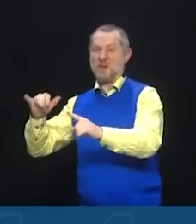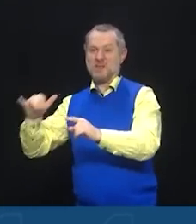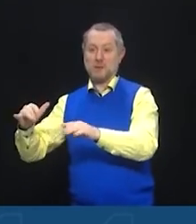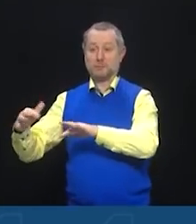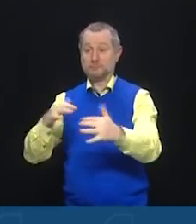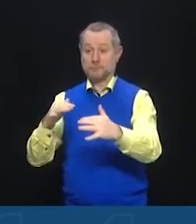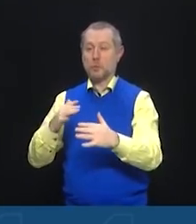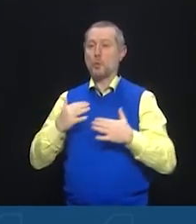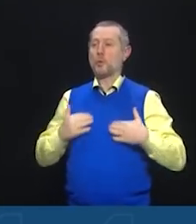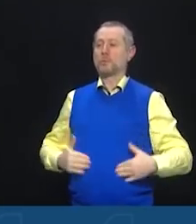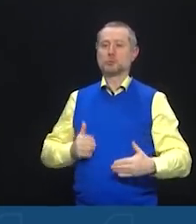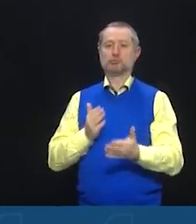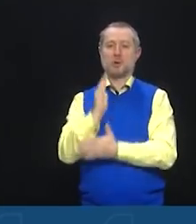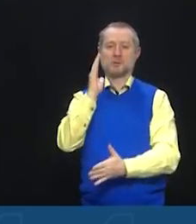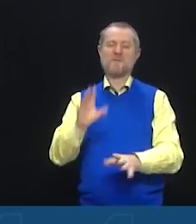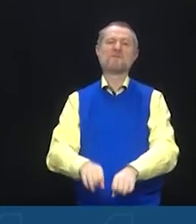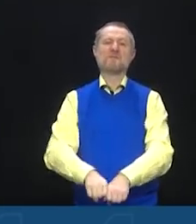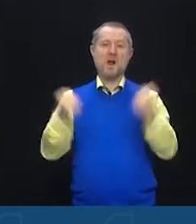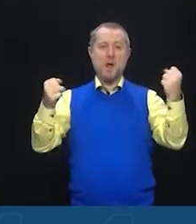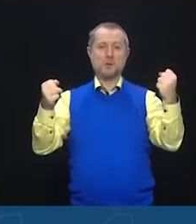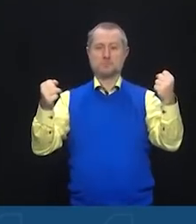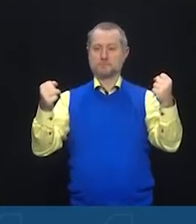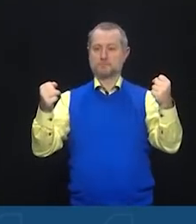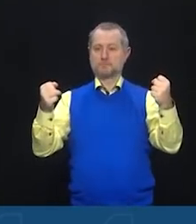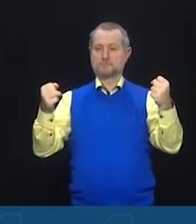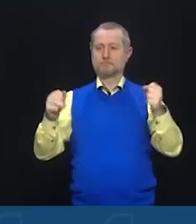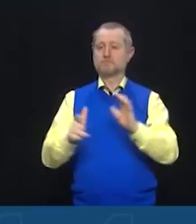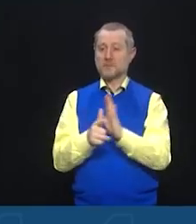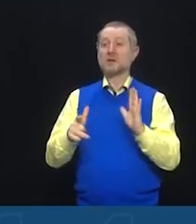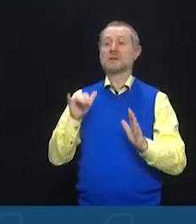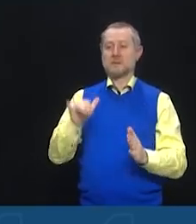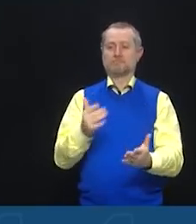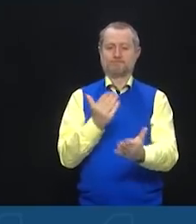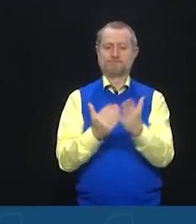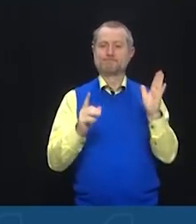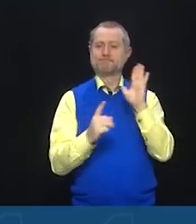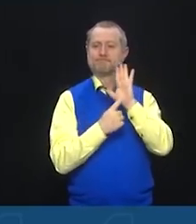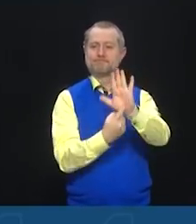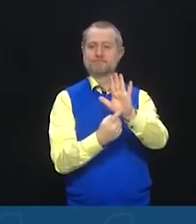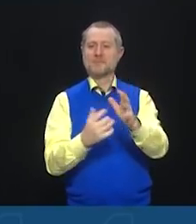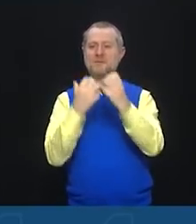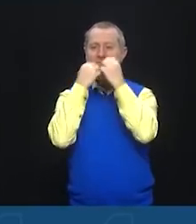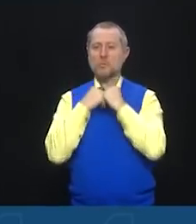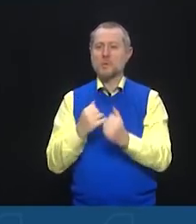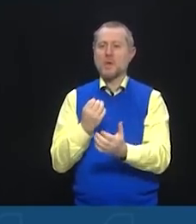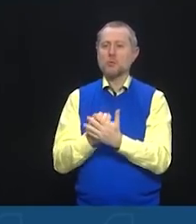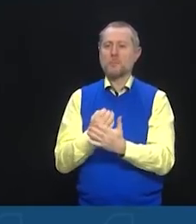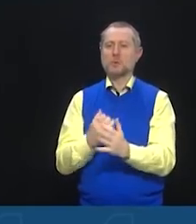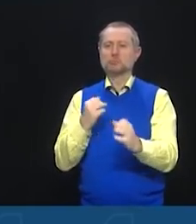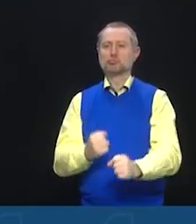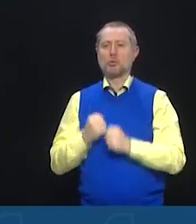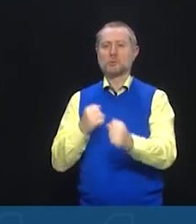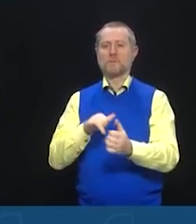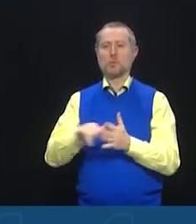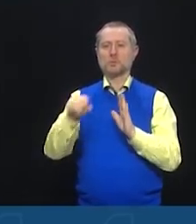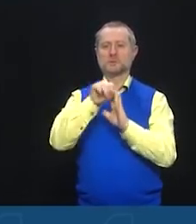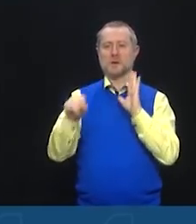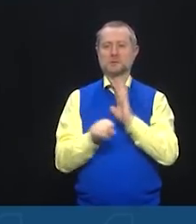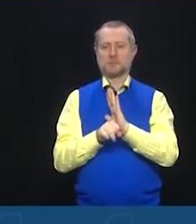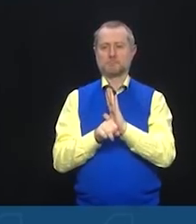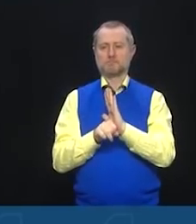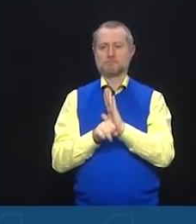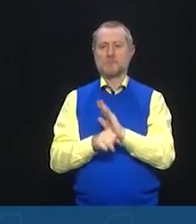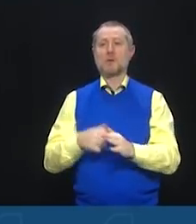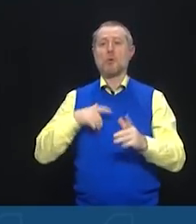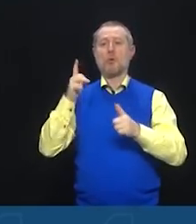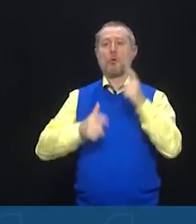and atrocities. And whereas this order is a testament to the values and the economic strength of New York State, which is a higher gross domestic product